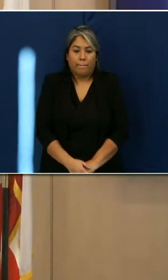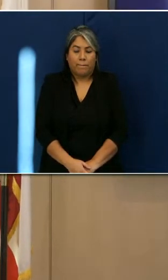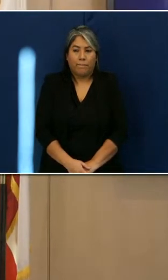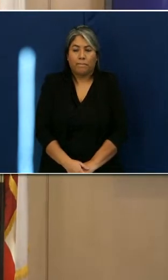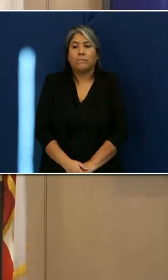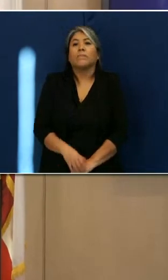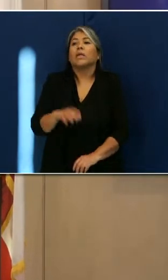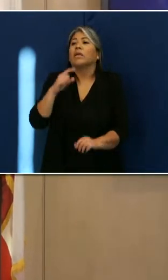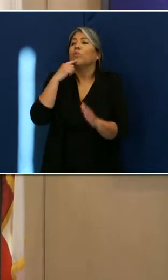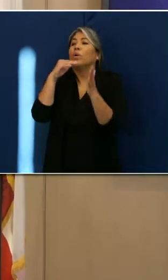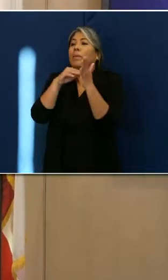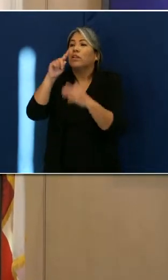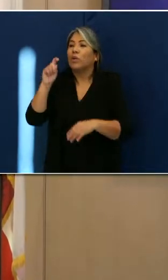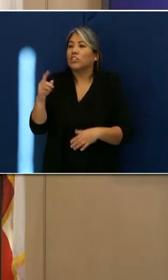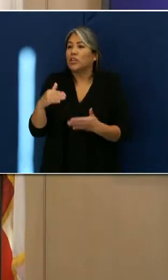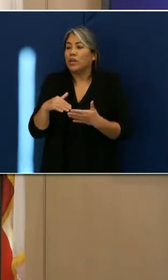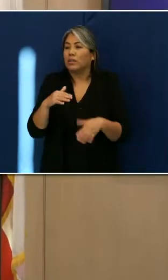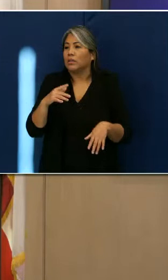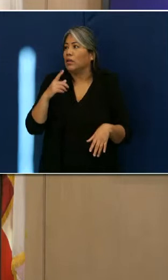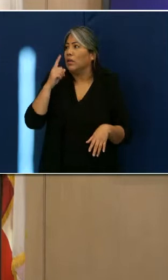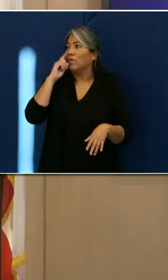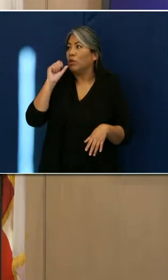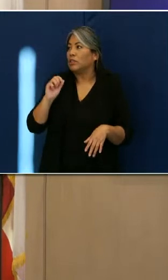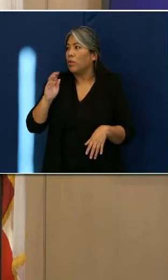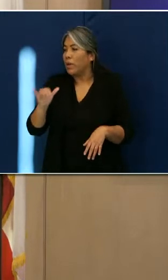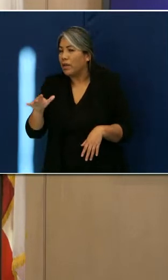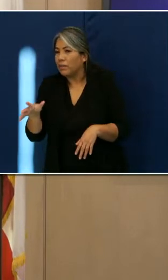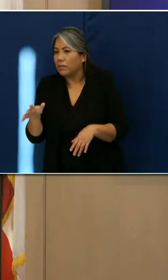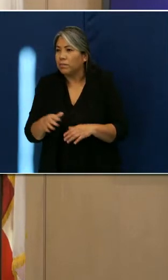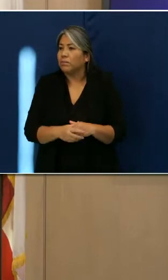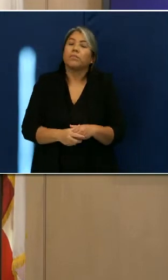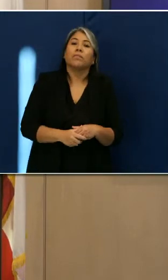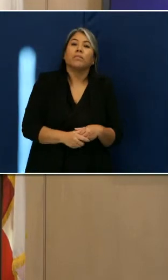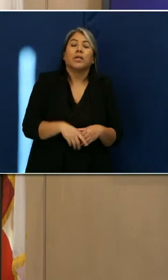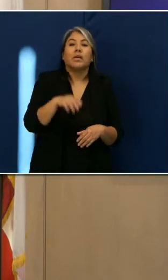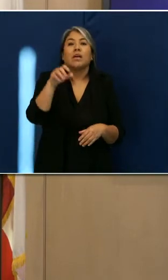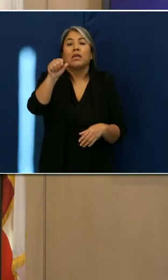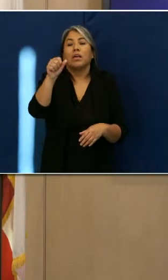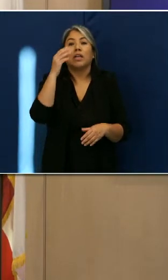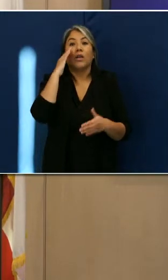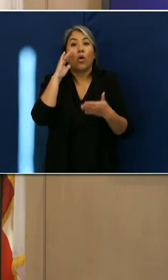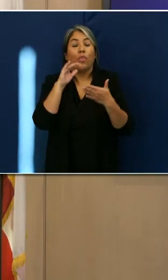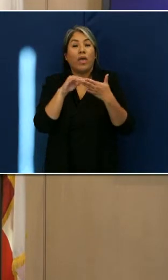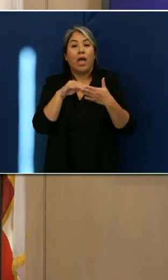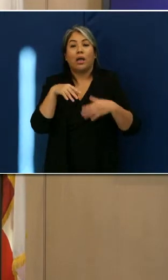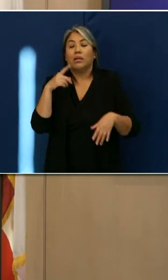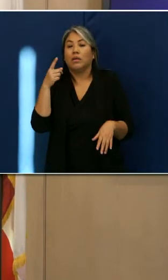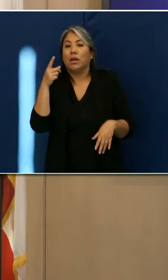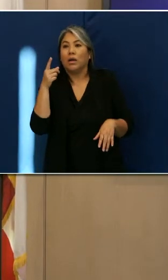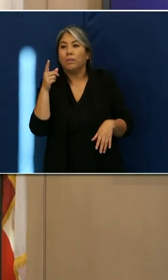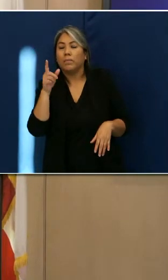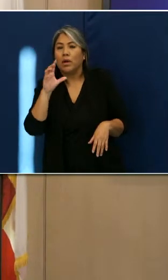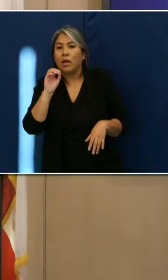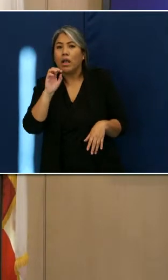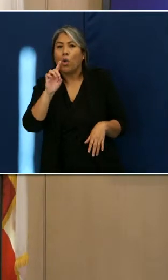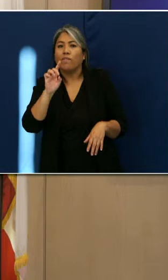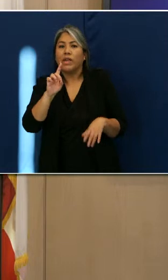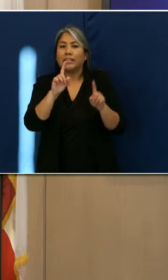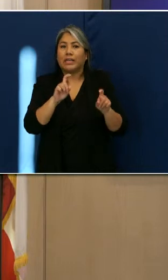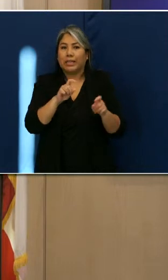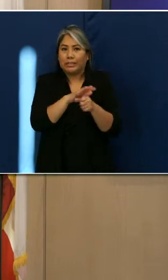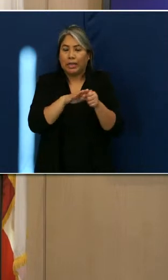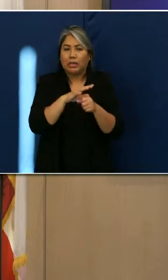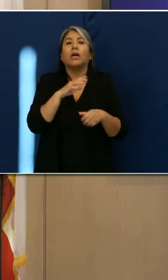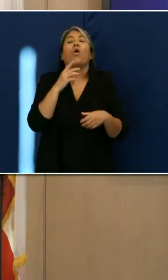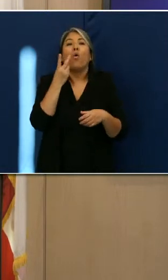Matt, can you repeat that question again for the South Bay Chula Vista Library? Yeah, I know the South Chula Vista Library COVID testing site is moving to appointment